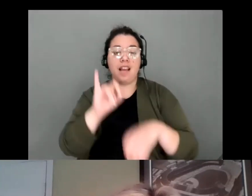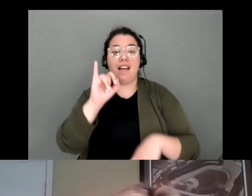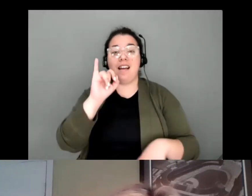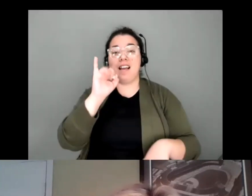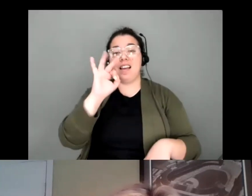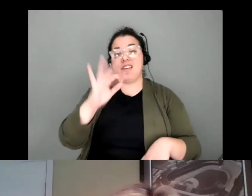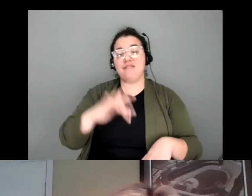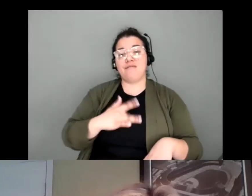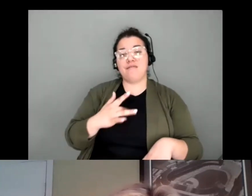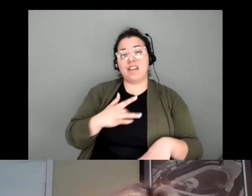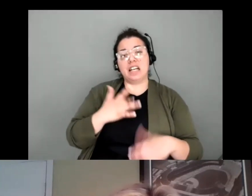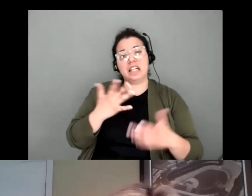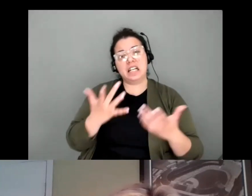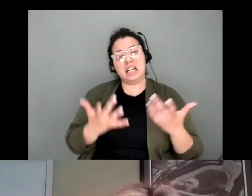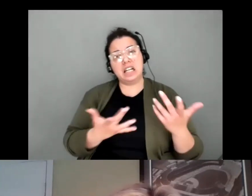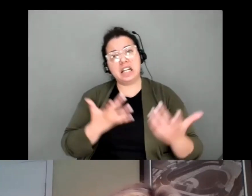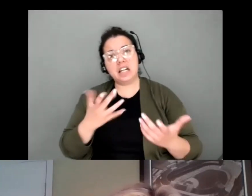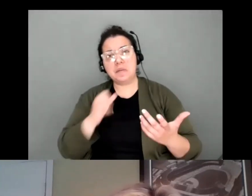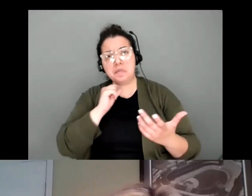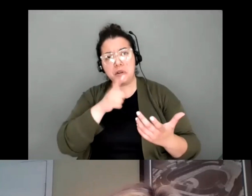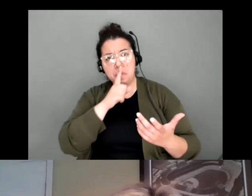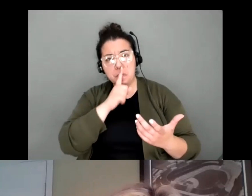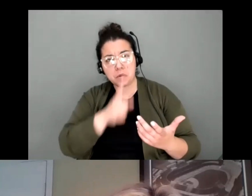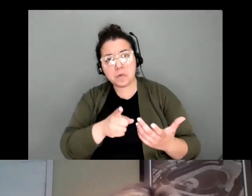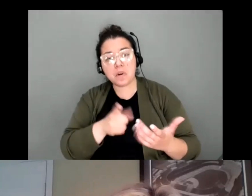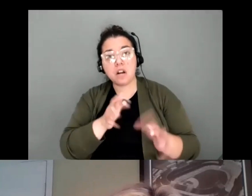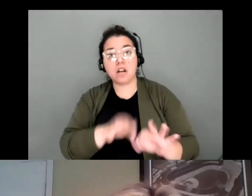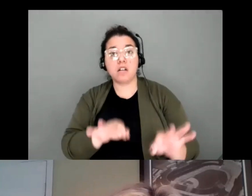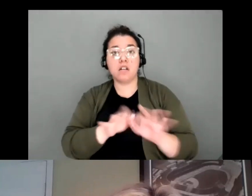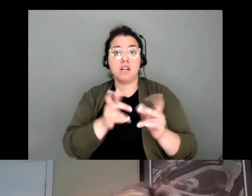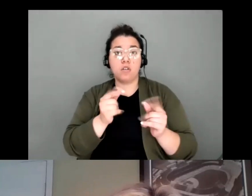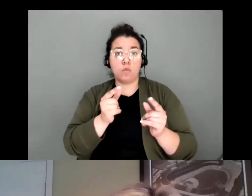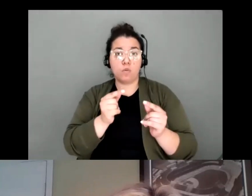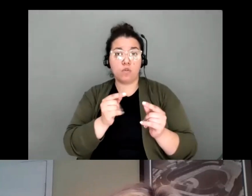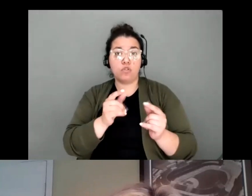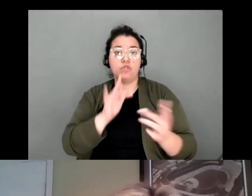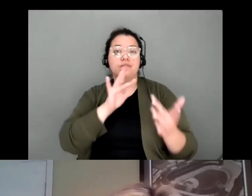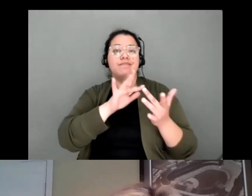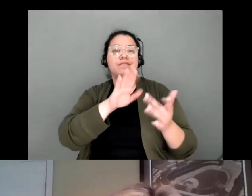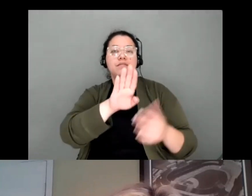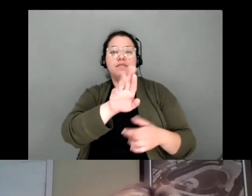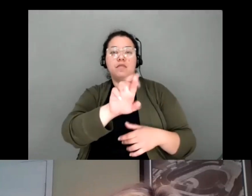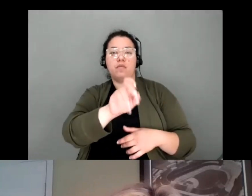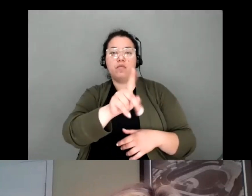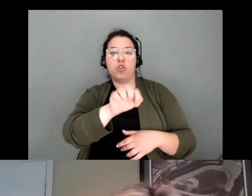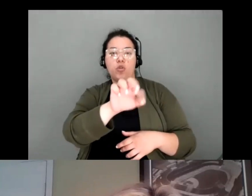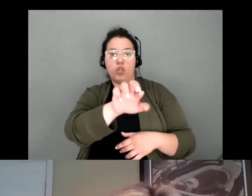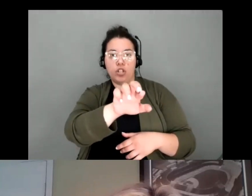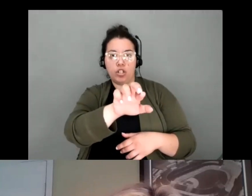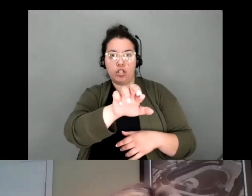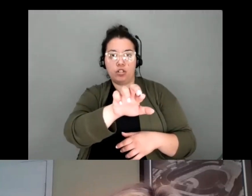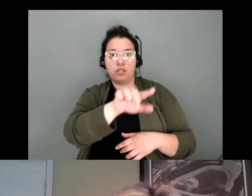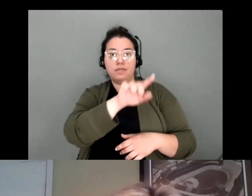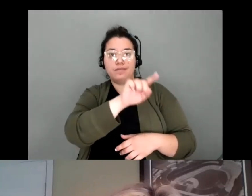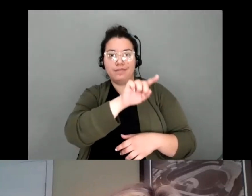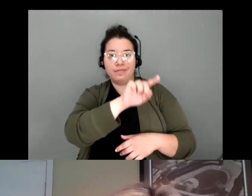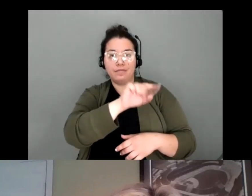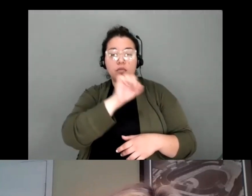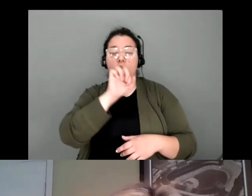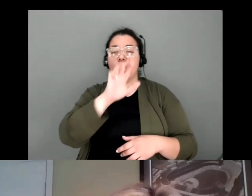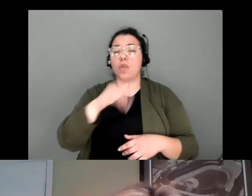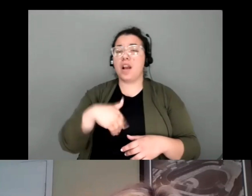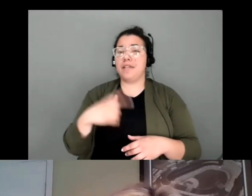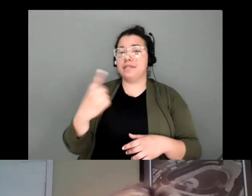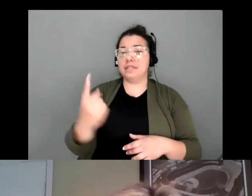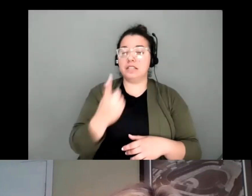of something, it's really important for you to be able to go to your broker or go to have somebody